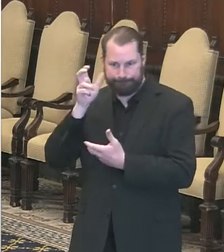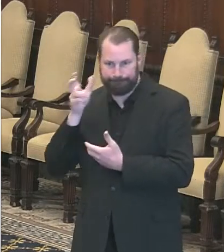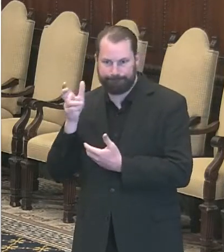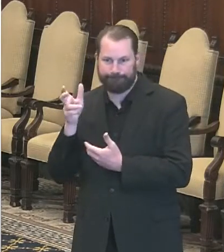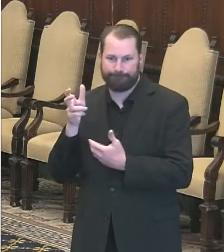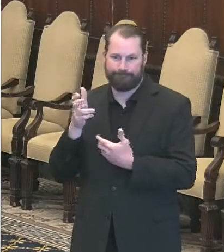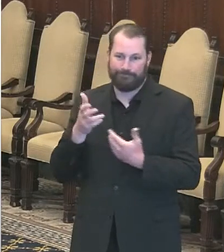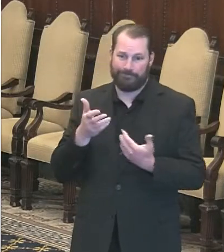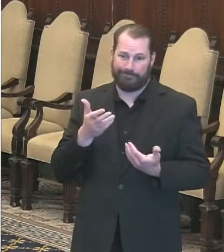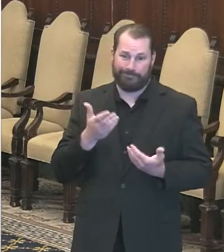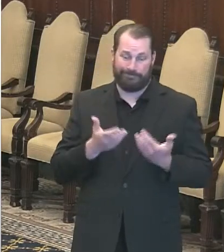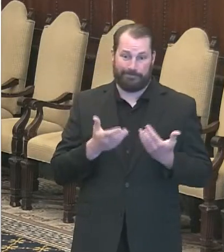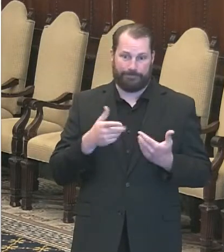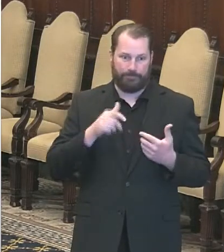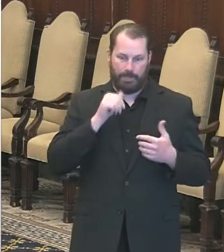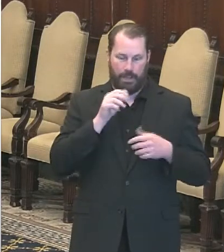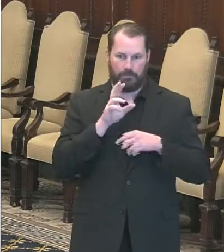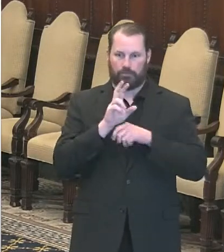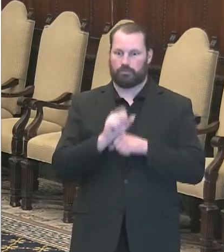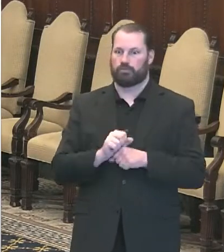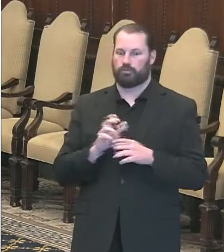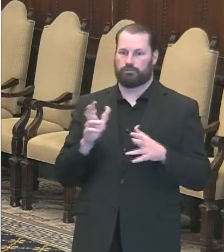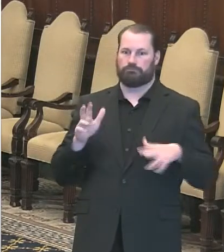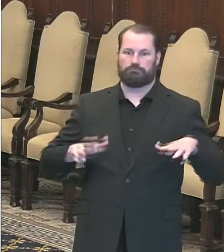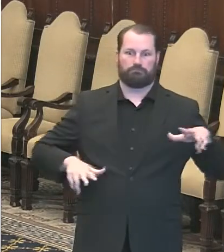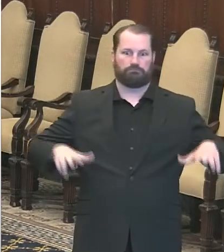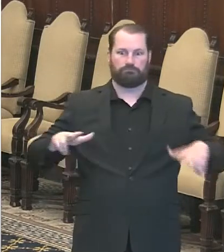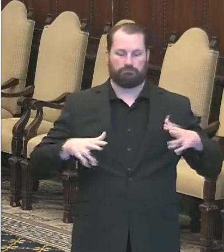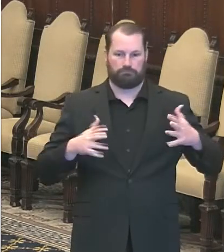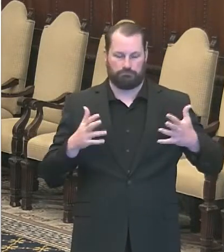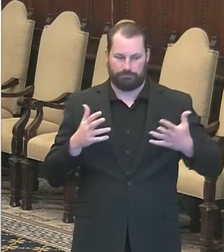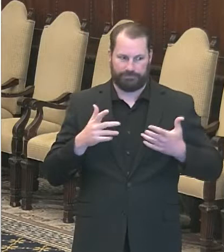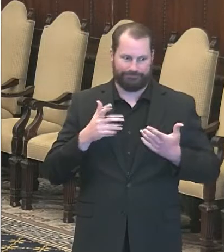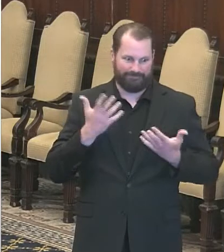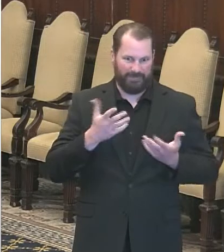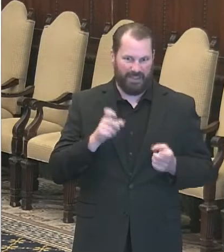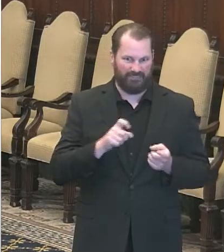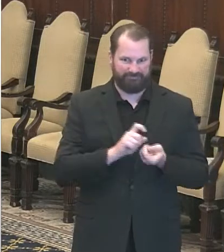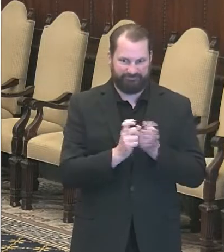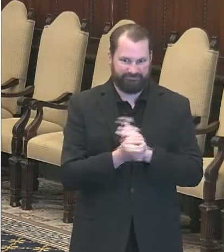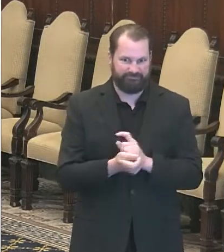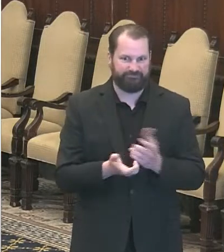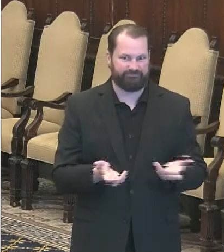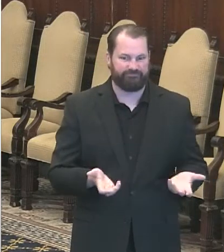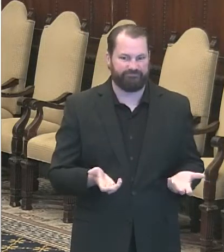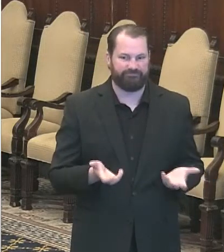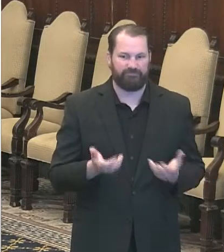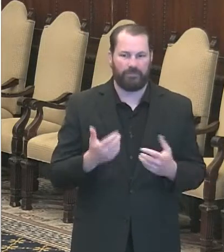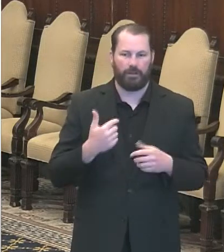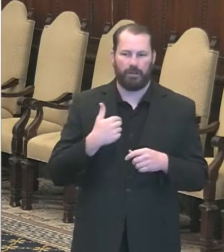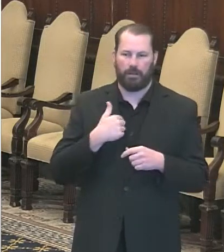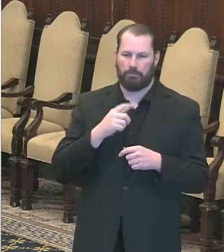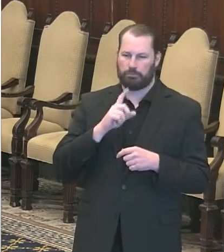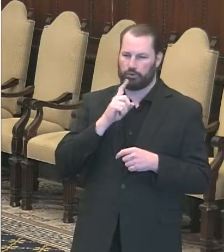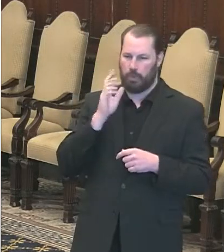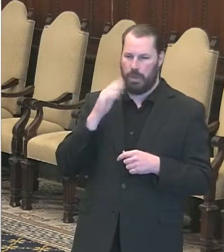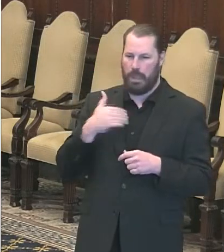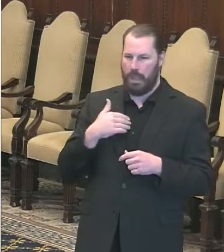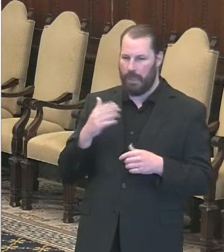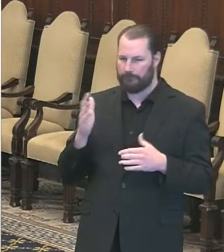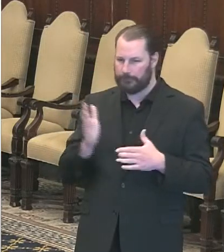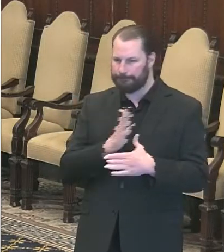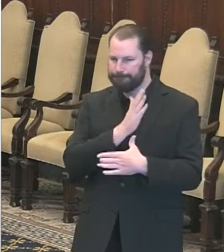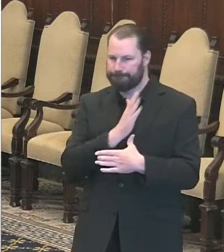everything we're used to, we're going to have to get used to something different. So I'm sure there'll be a range of opportunities for people